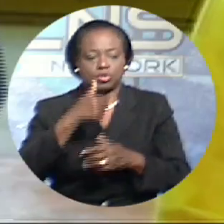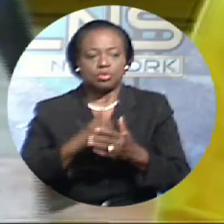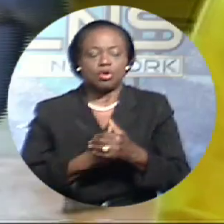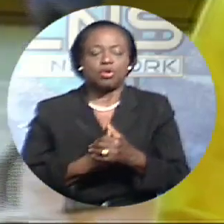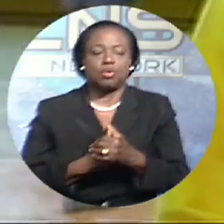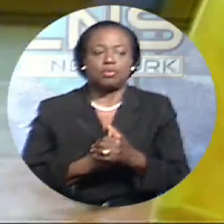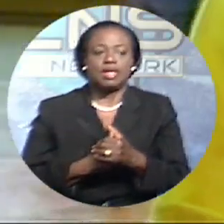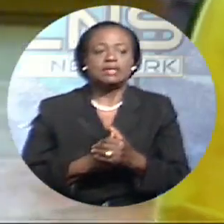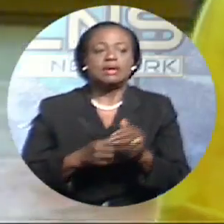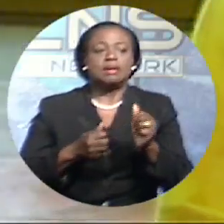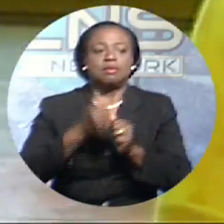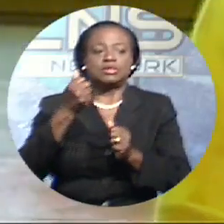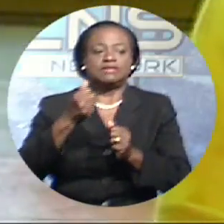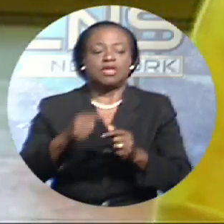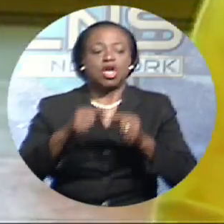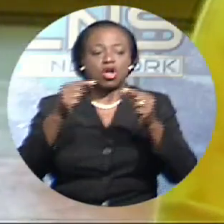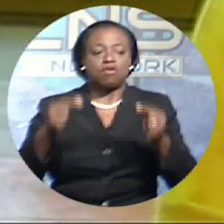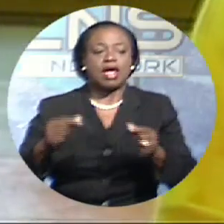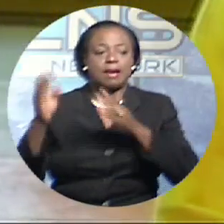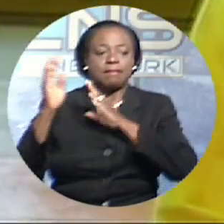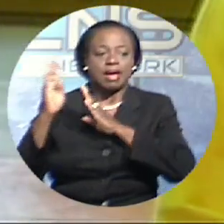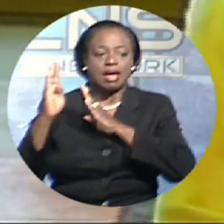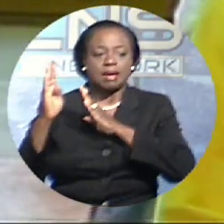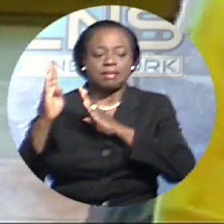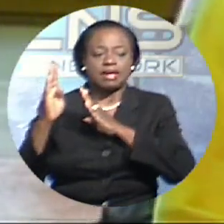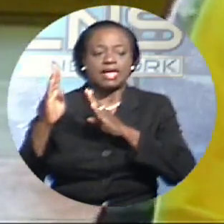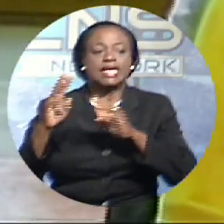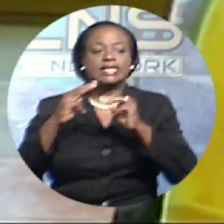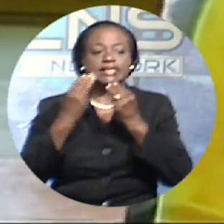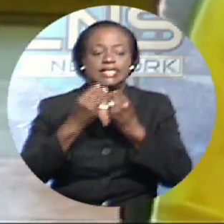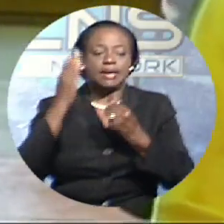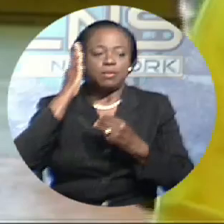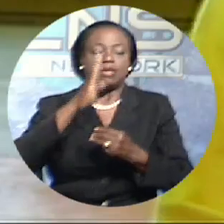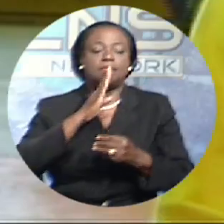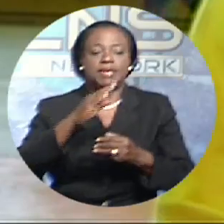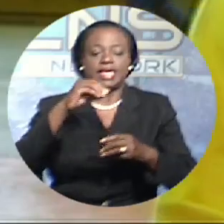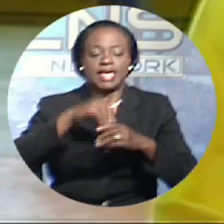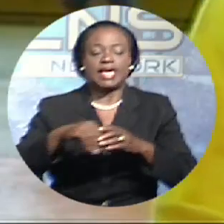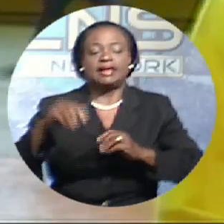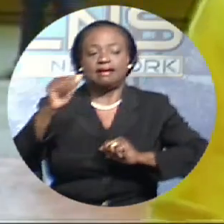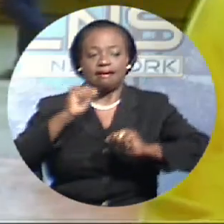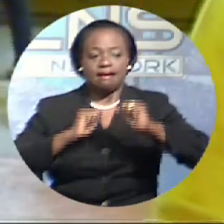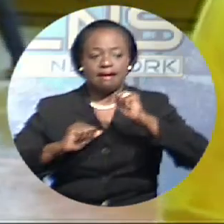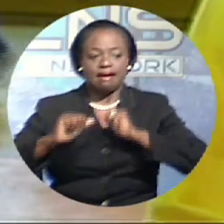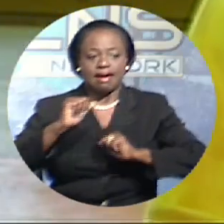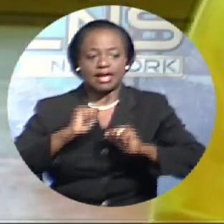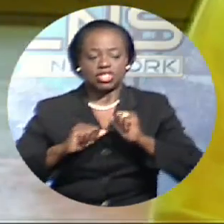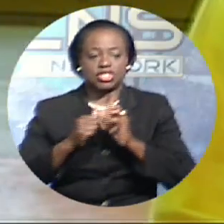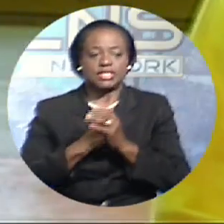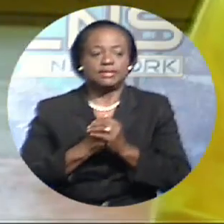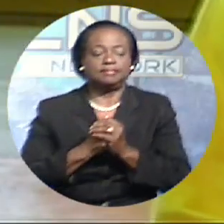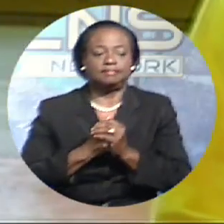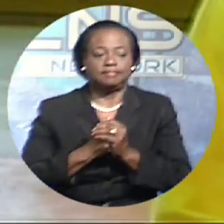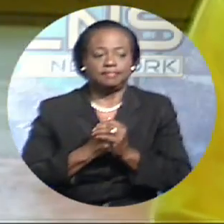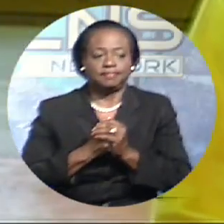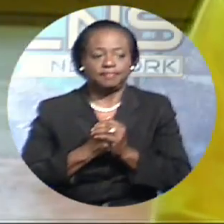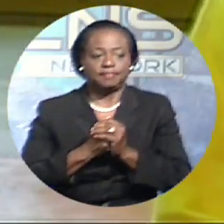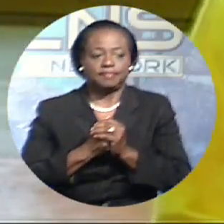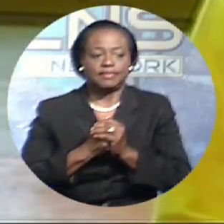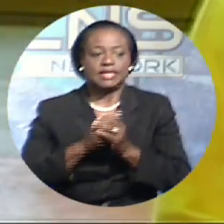Grand Bahama and Family Island teams will be in action. As for the number 1 team in the country, the Tabernacle Baptist Falcons, they'll hit the court at 2